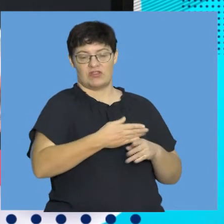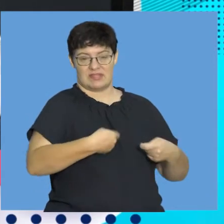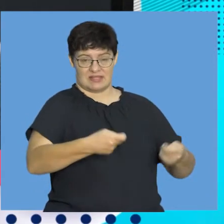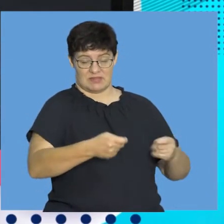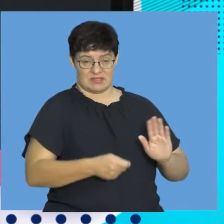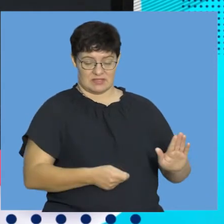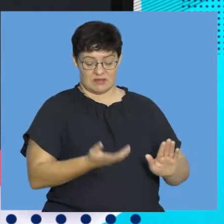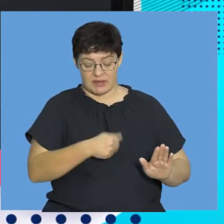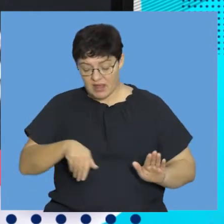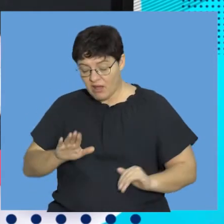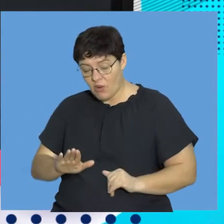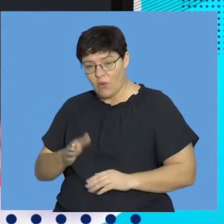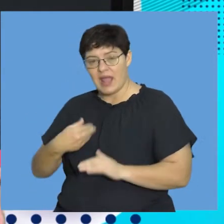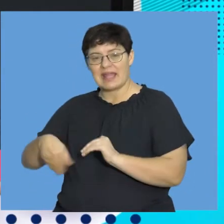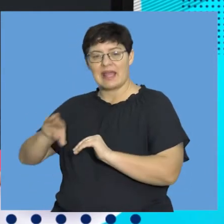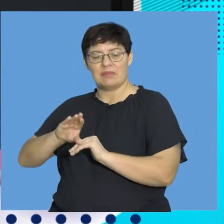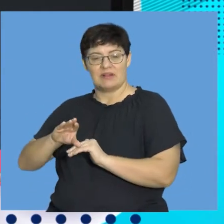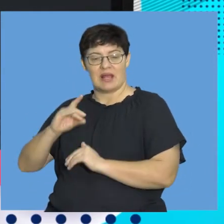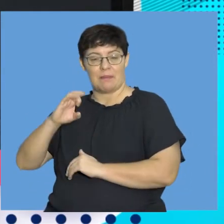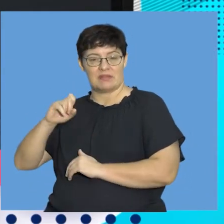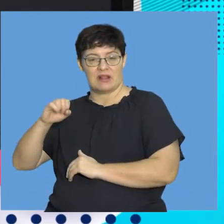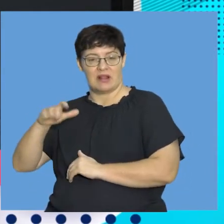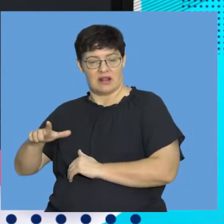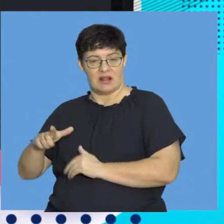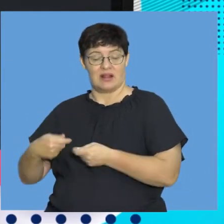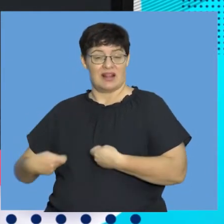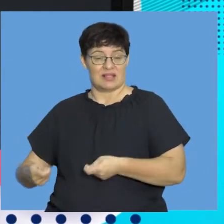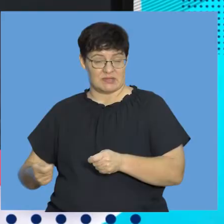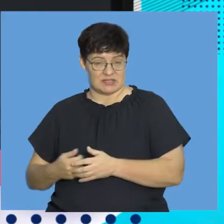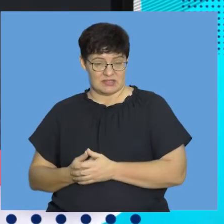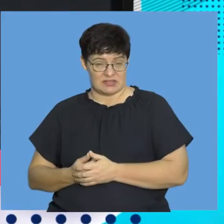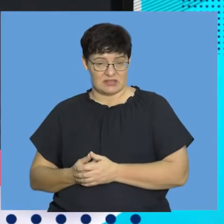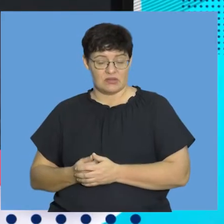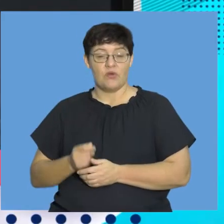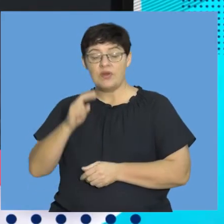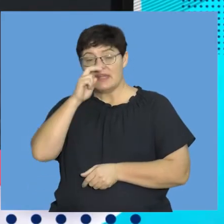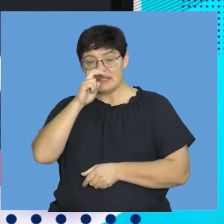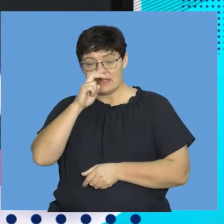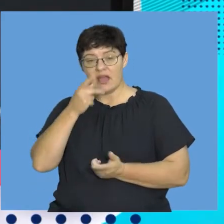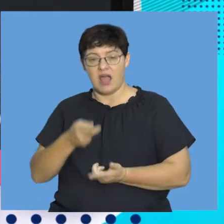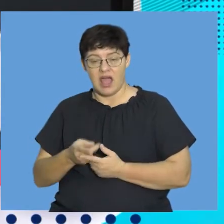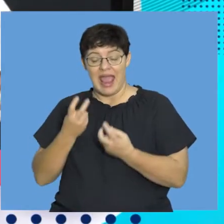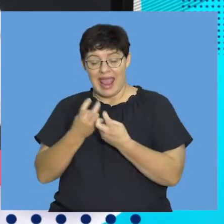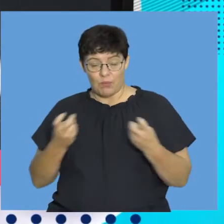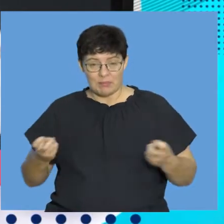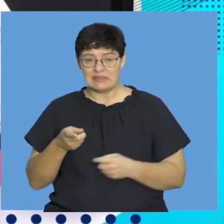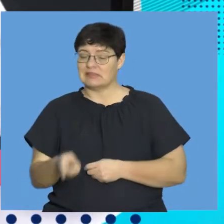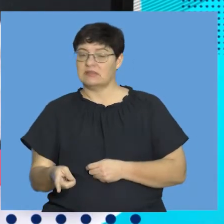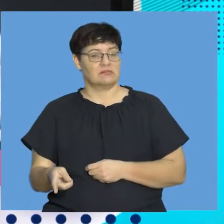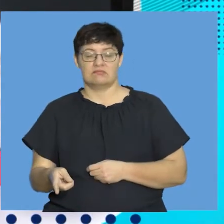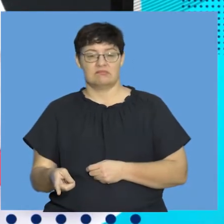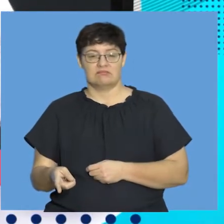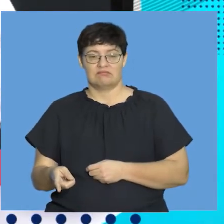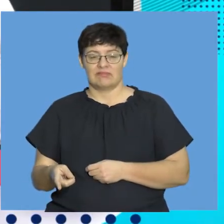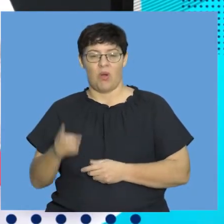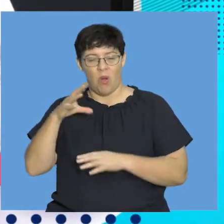telephone, etc. Those are operating expenses. But now she has capital expenditure. In other words, she needs to